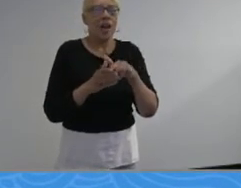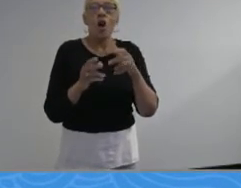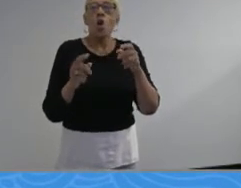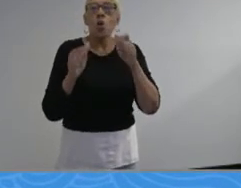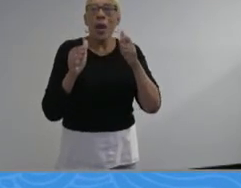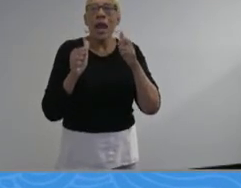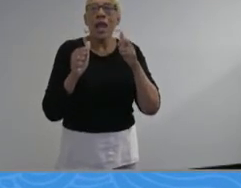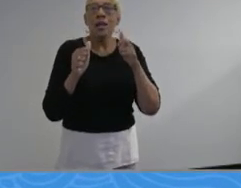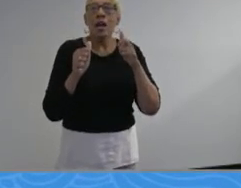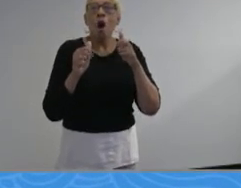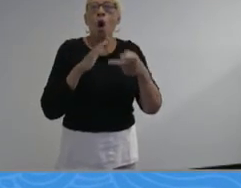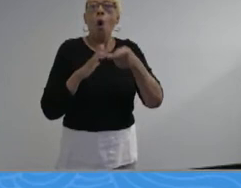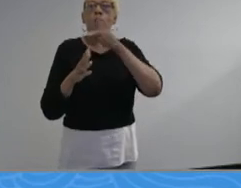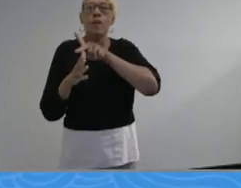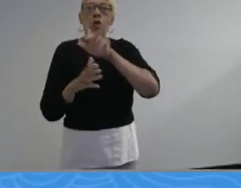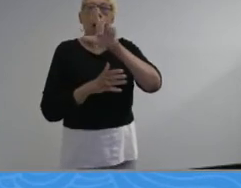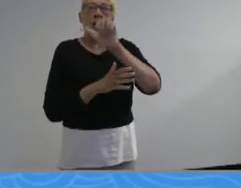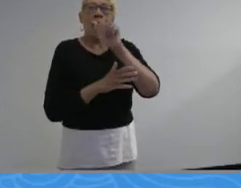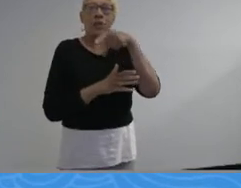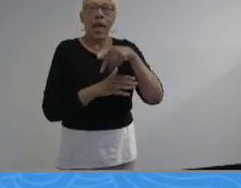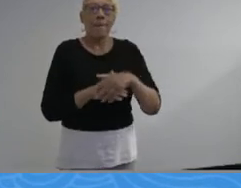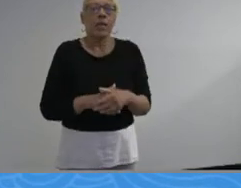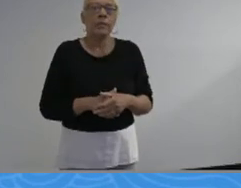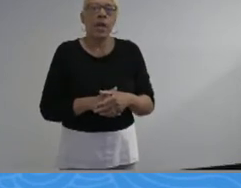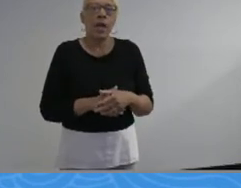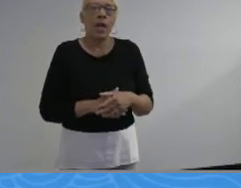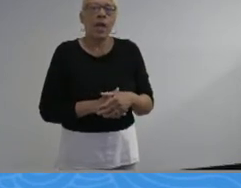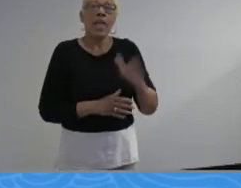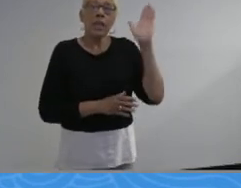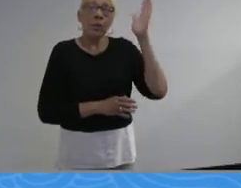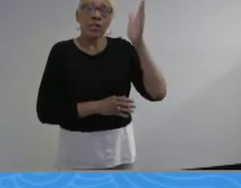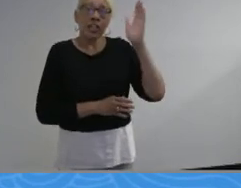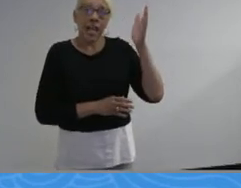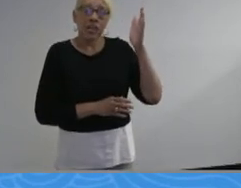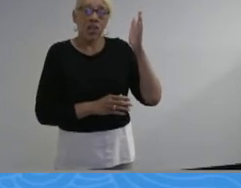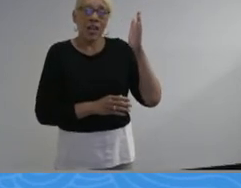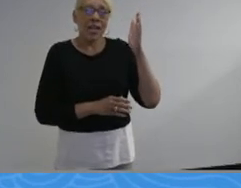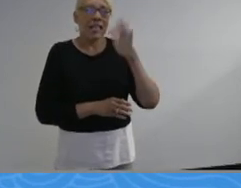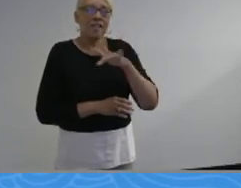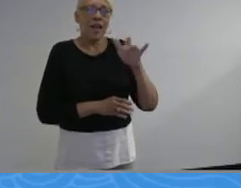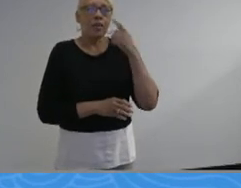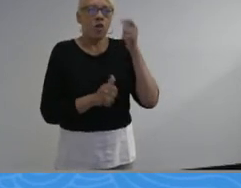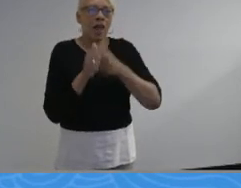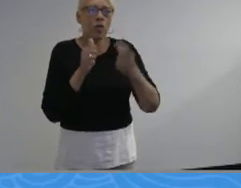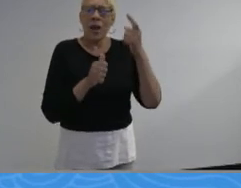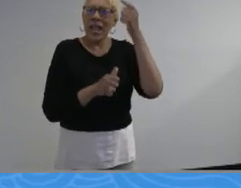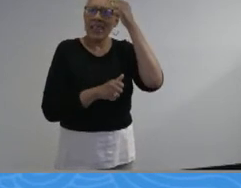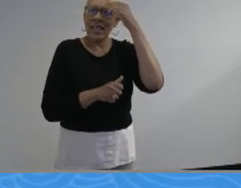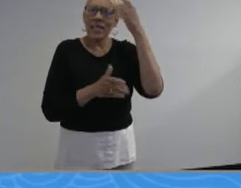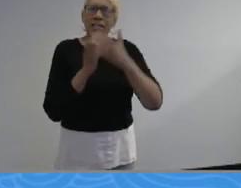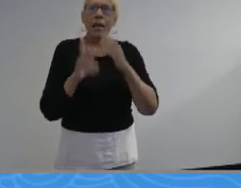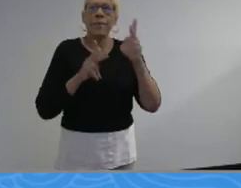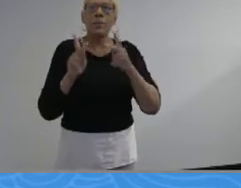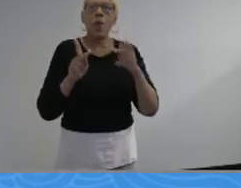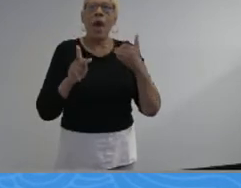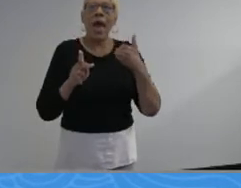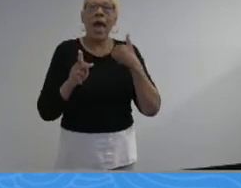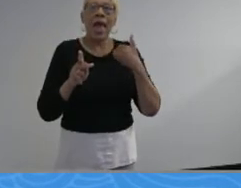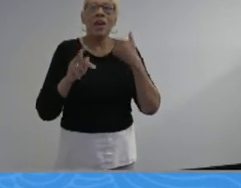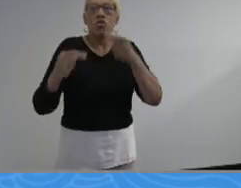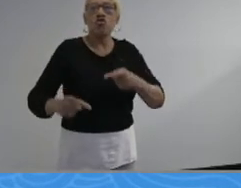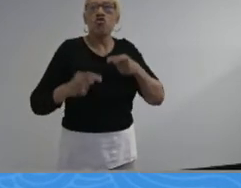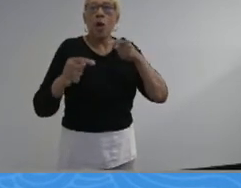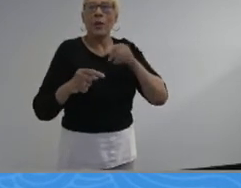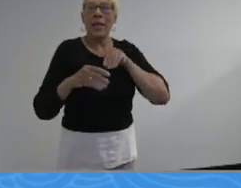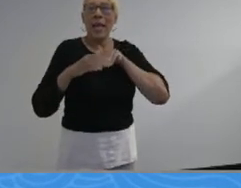quick overview of LCAP. The presentation is available for everyone. I think some folks are having a trouble accessing